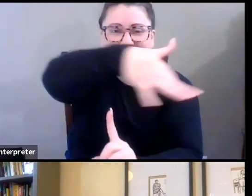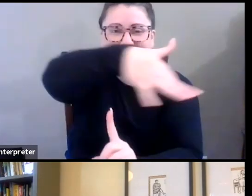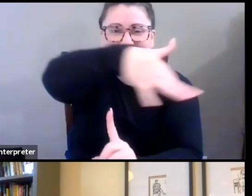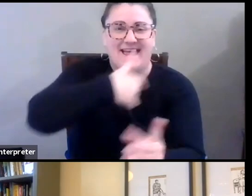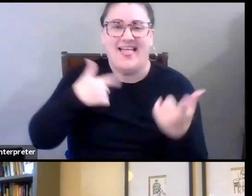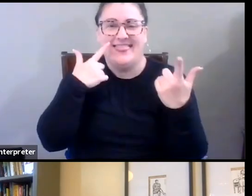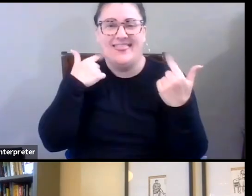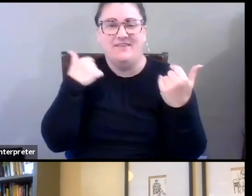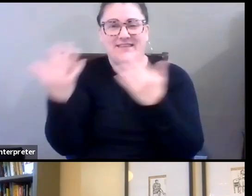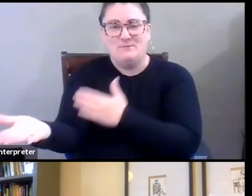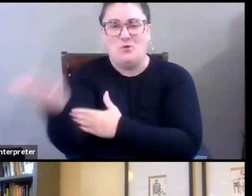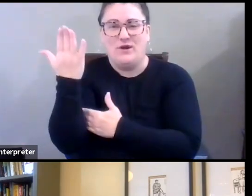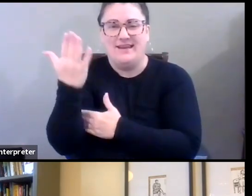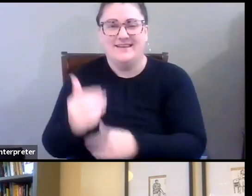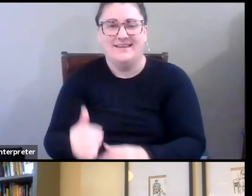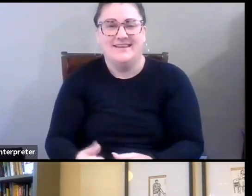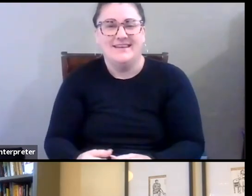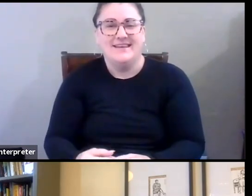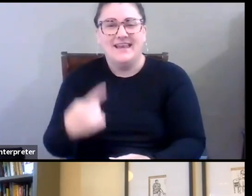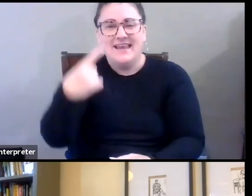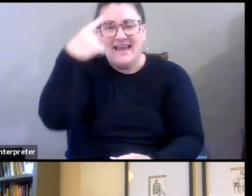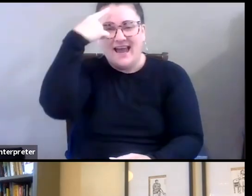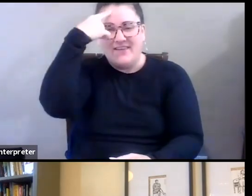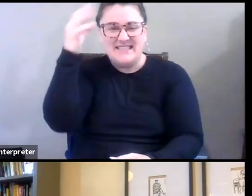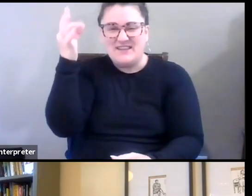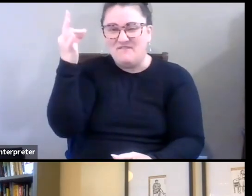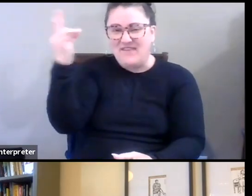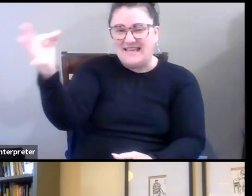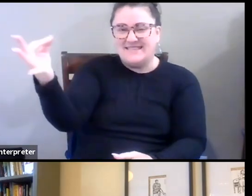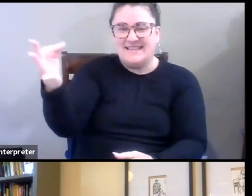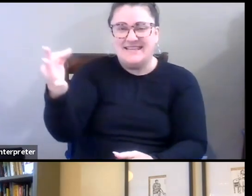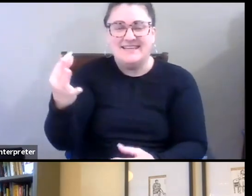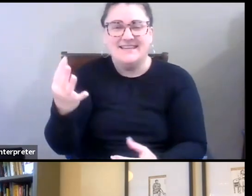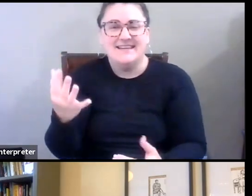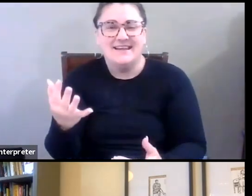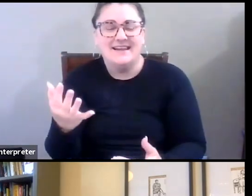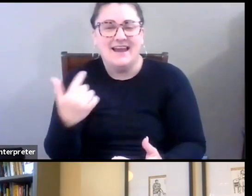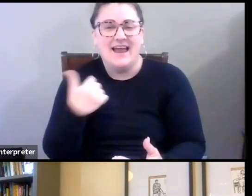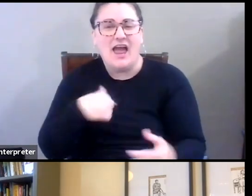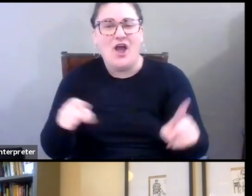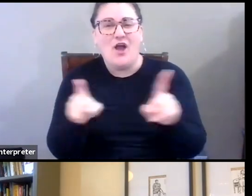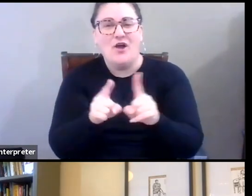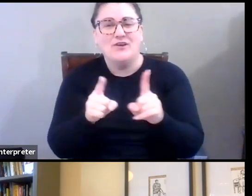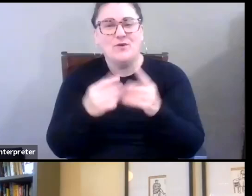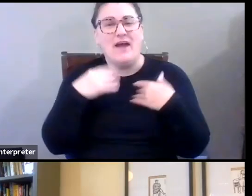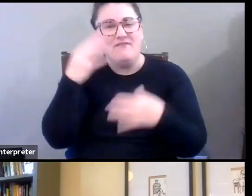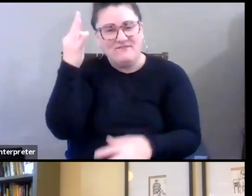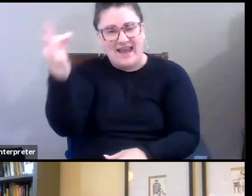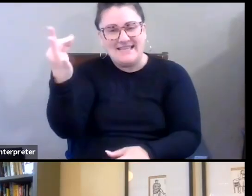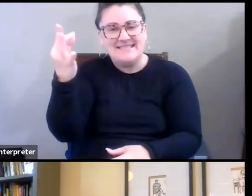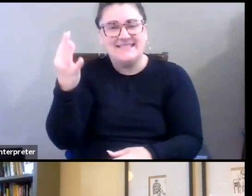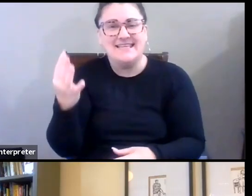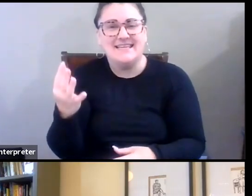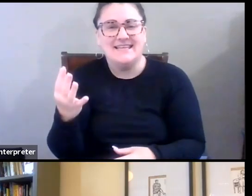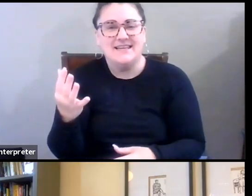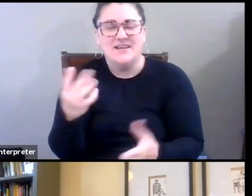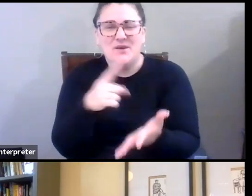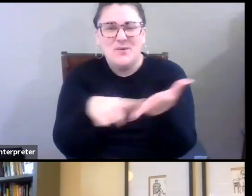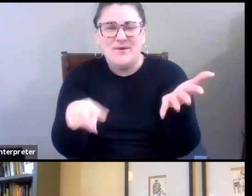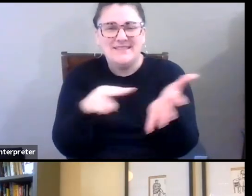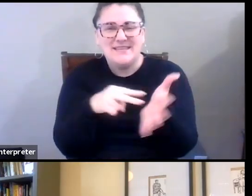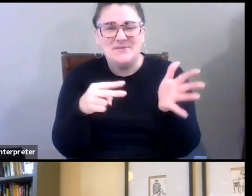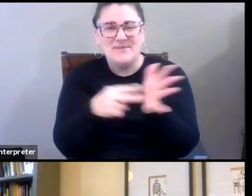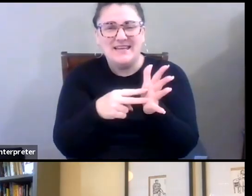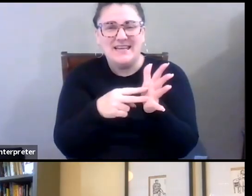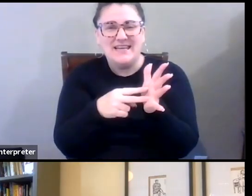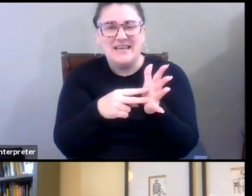morning. Because I think that is a little bit of a fantasy, right? I mean, I also have that fantasy of like, what would it mean for the